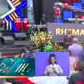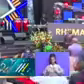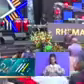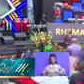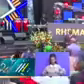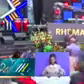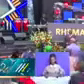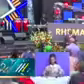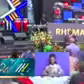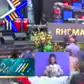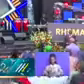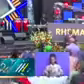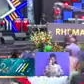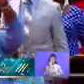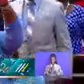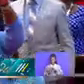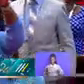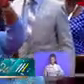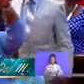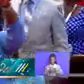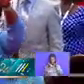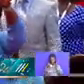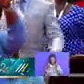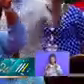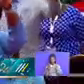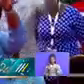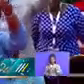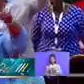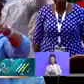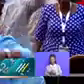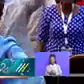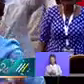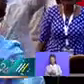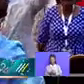lift up your voice something is about to